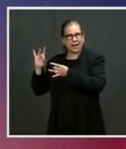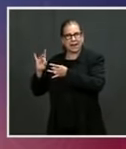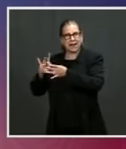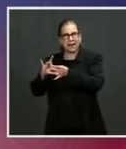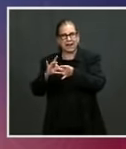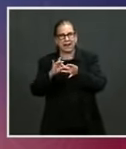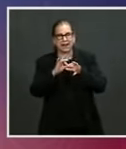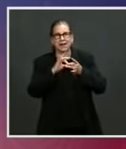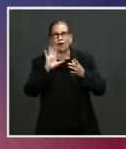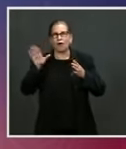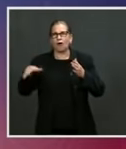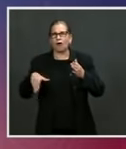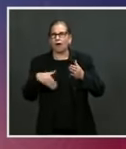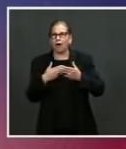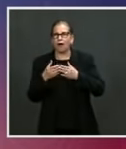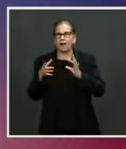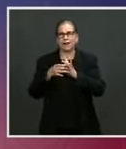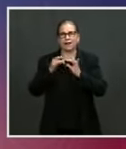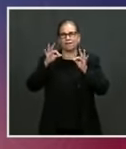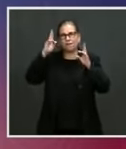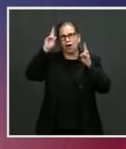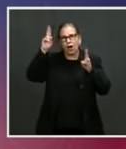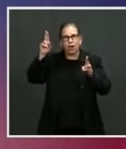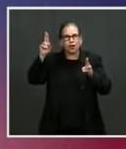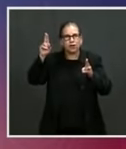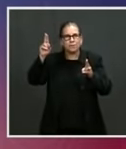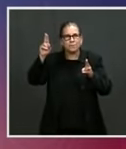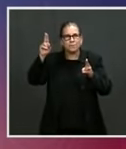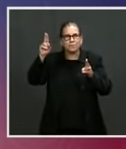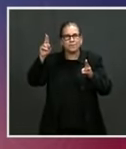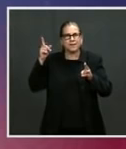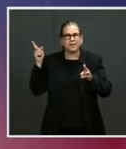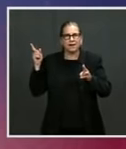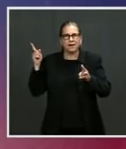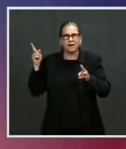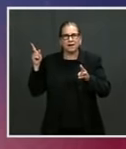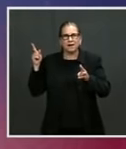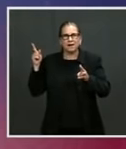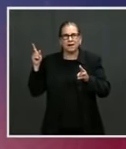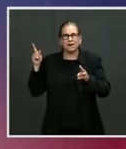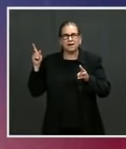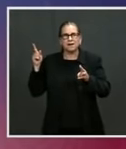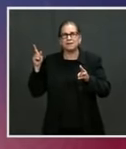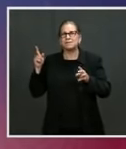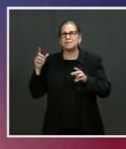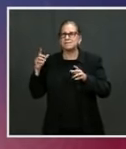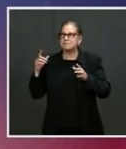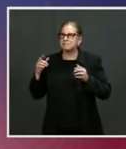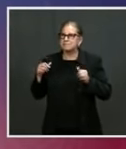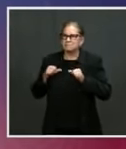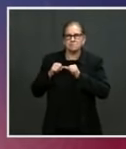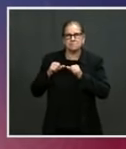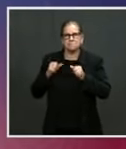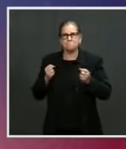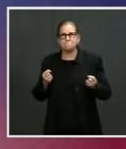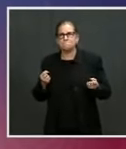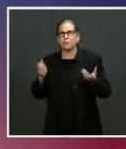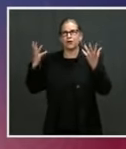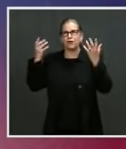liberty they kept burning. We're free because they were brave.